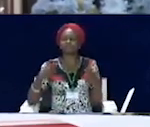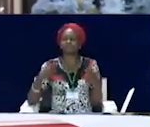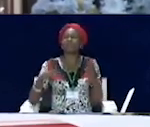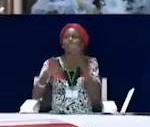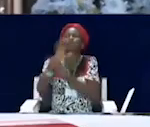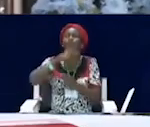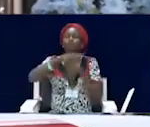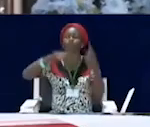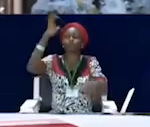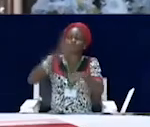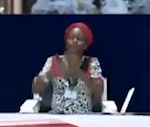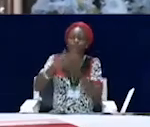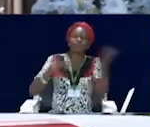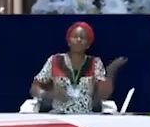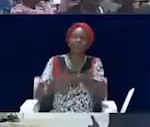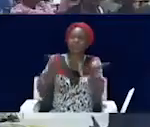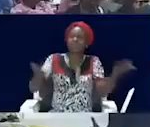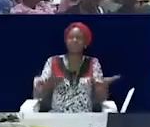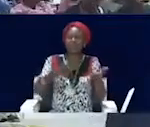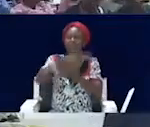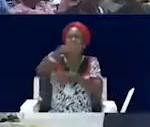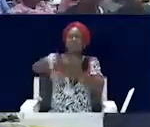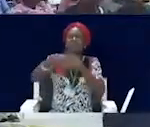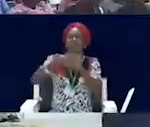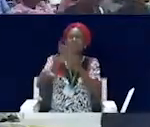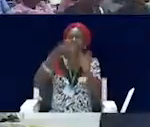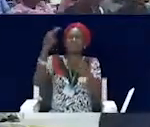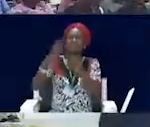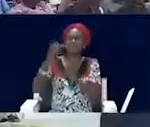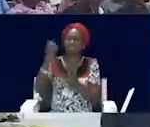God is going to touch somebody tonight.